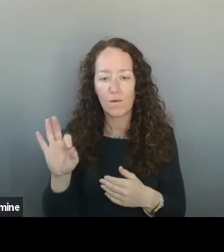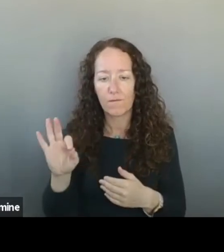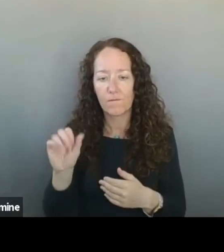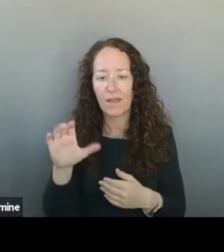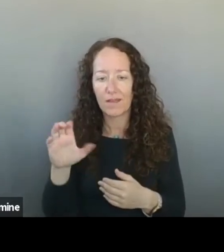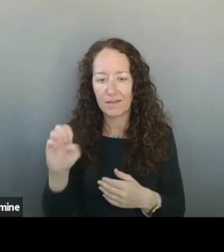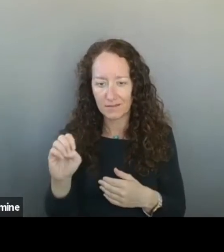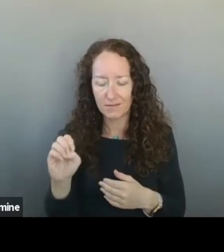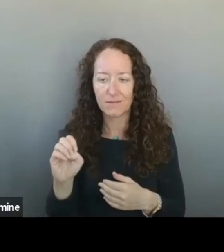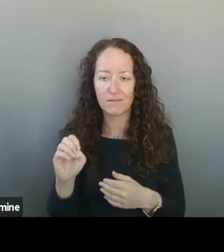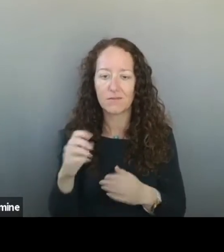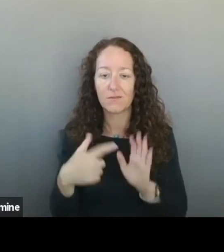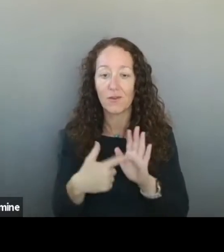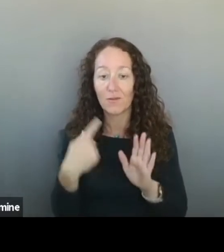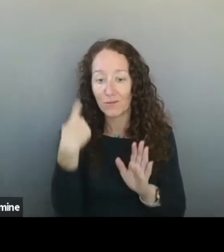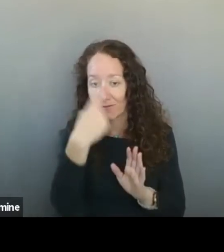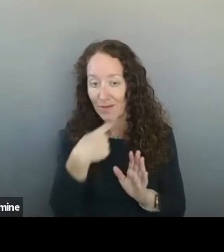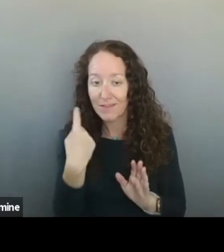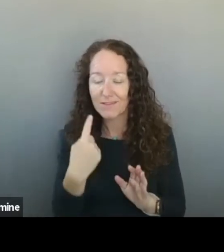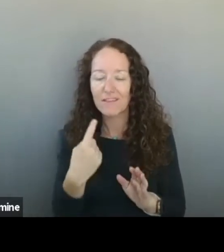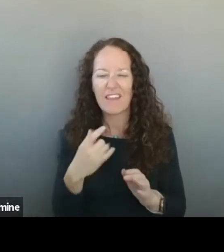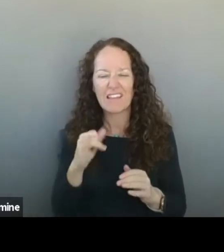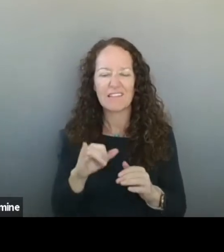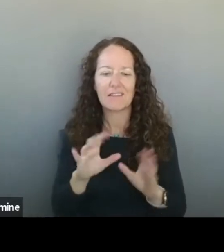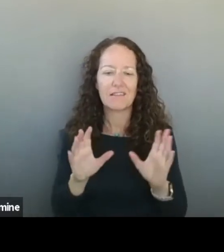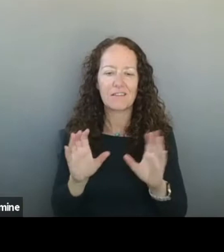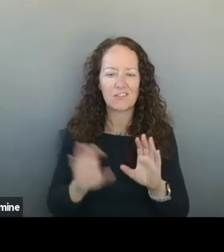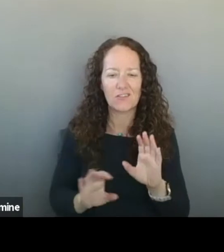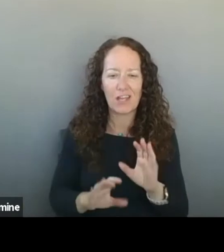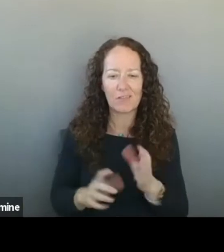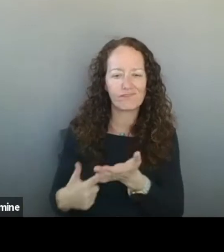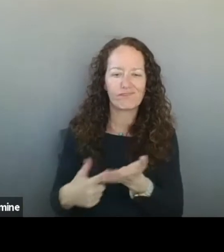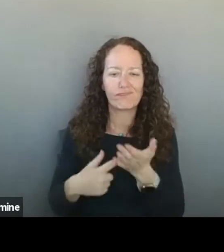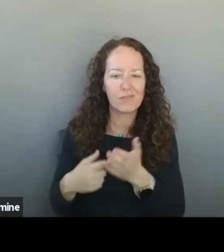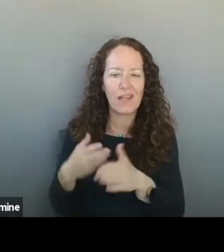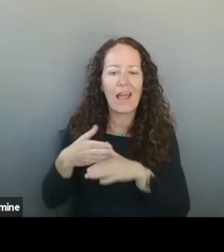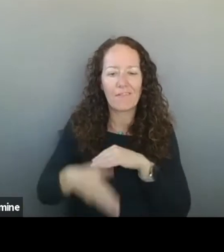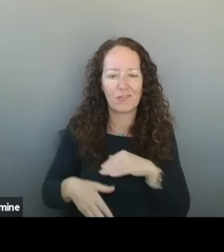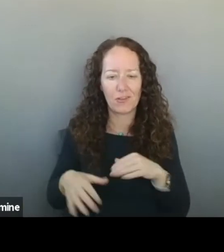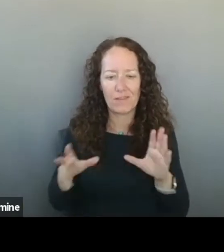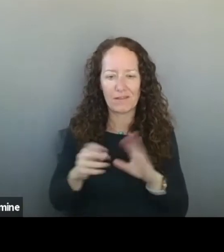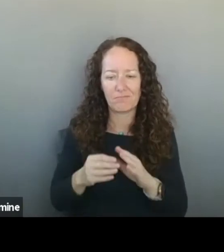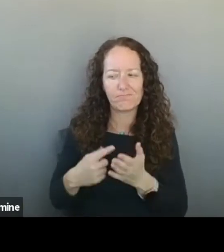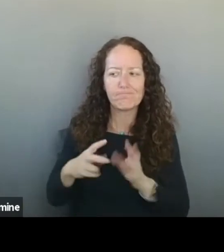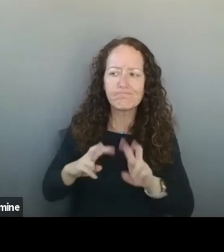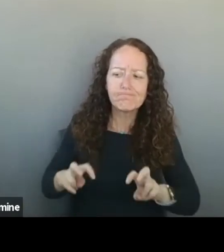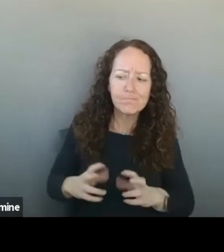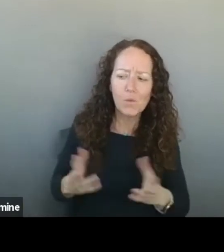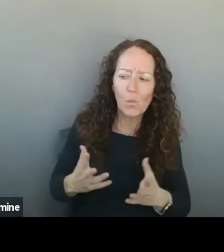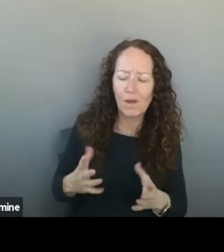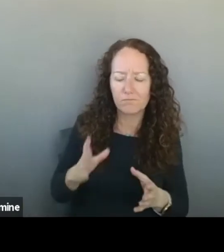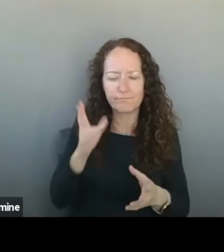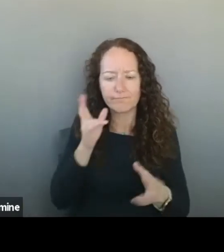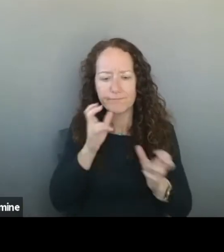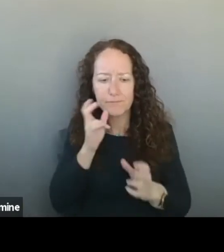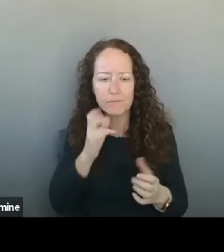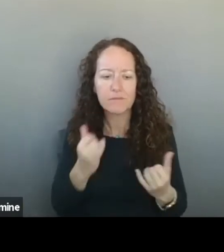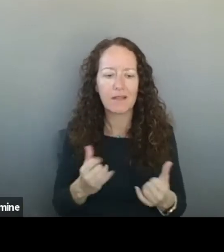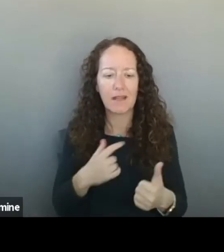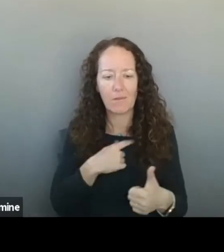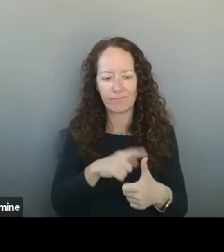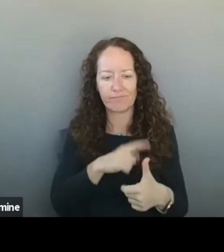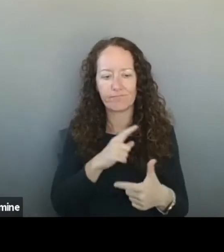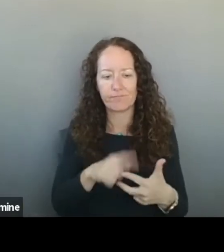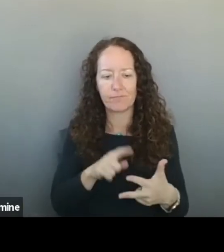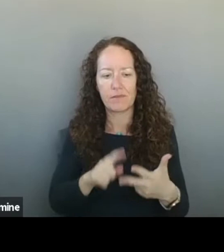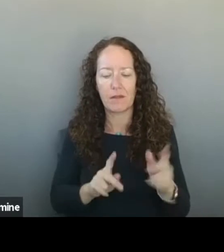it's going to be with Asari Beal, Executive Director of Teachers and Writers Collaborative, Tracy Lester, Executive